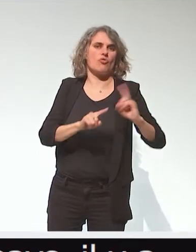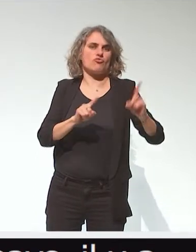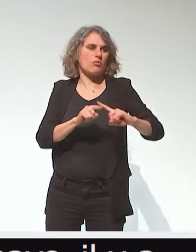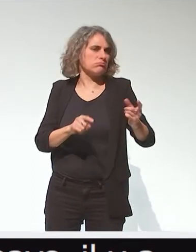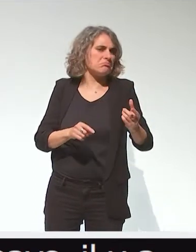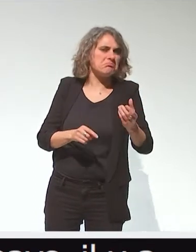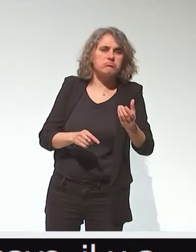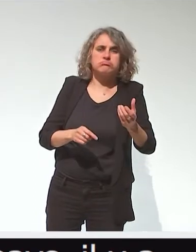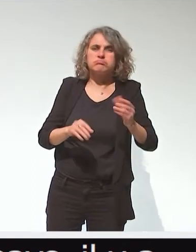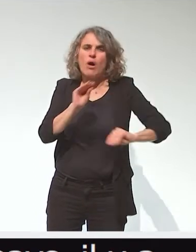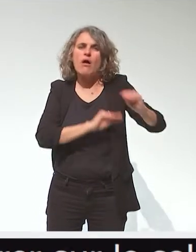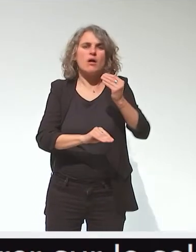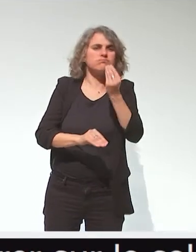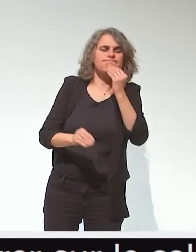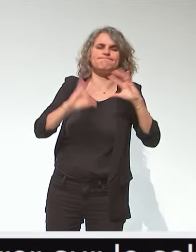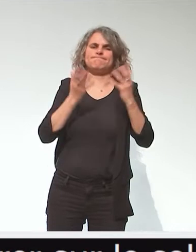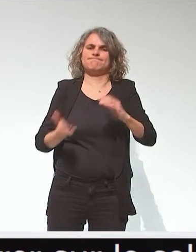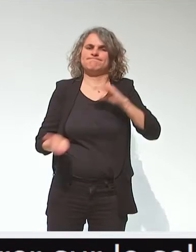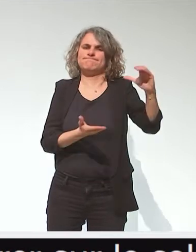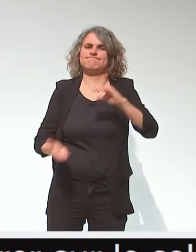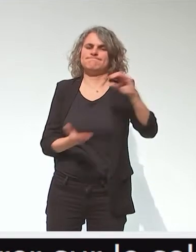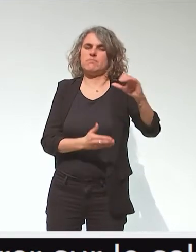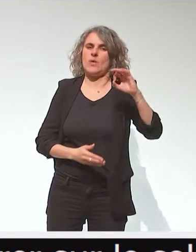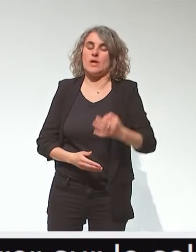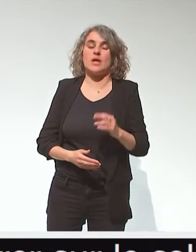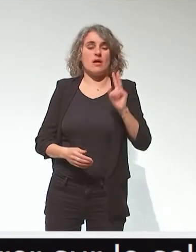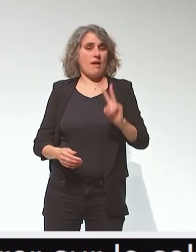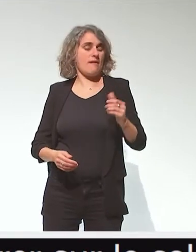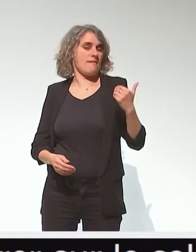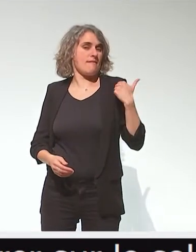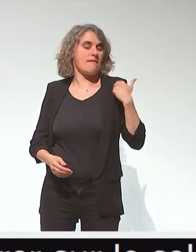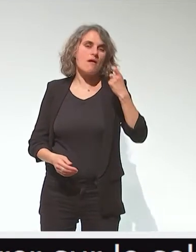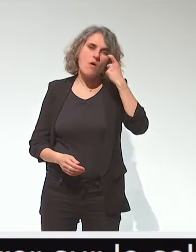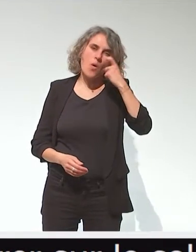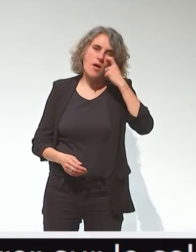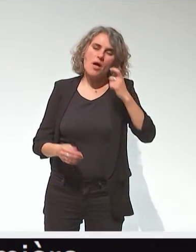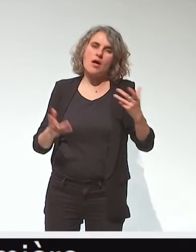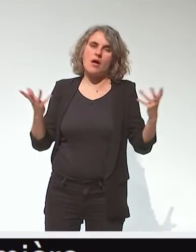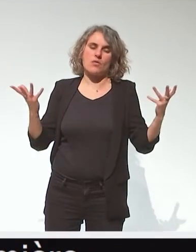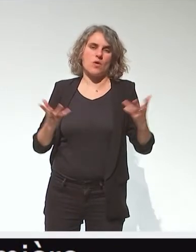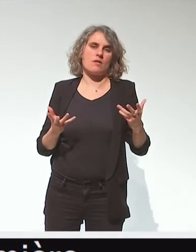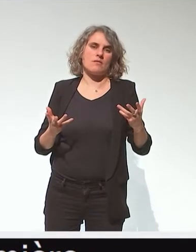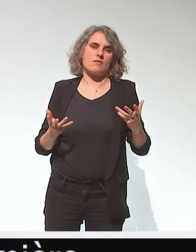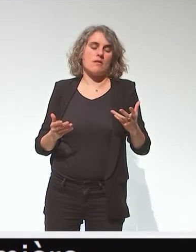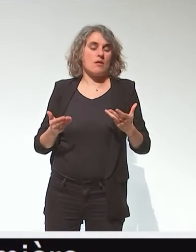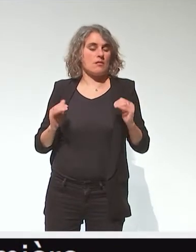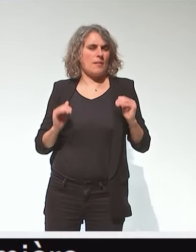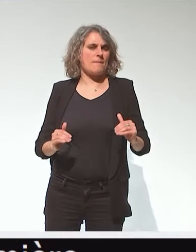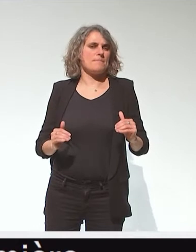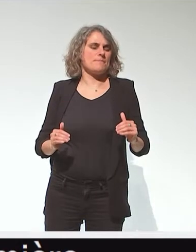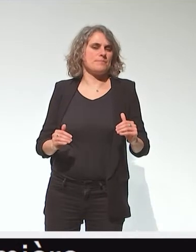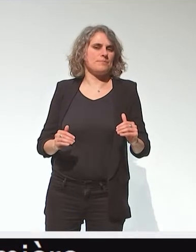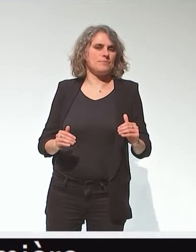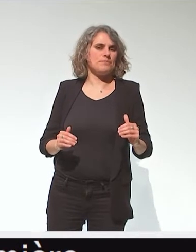days, we can also observe a weird trend in social platforms that